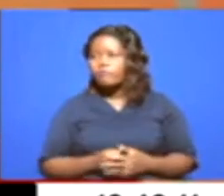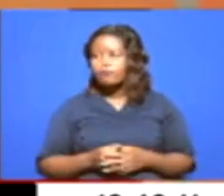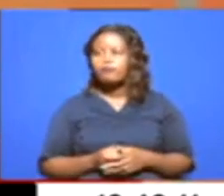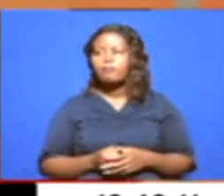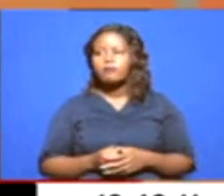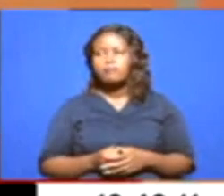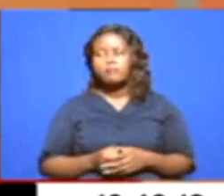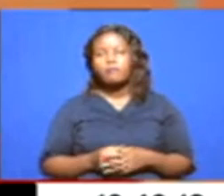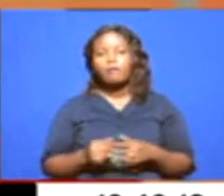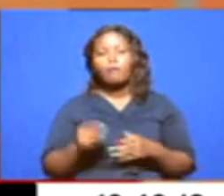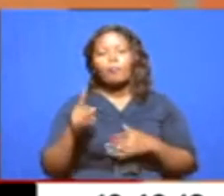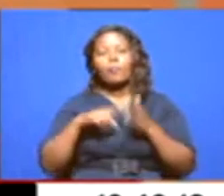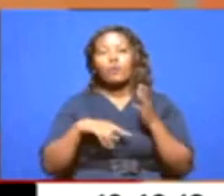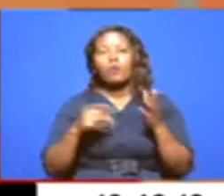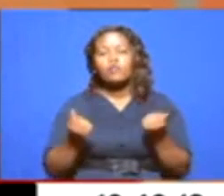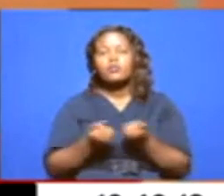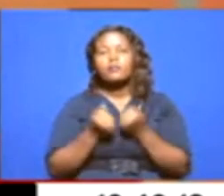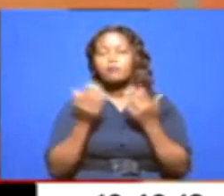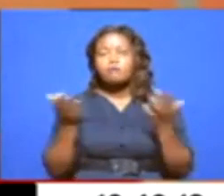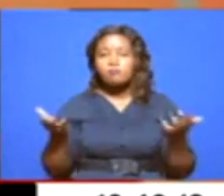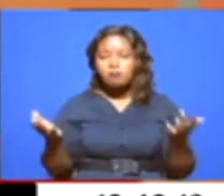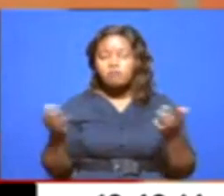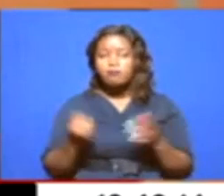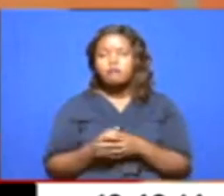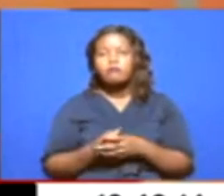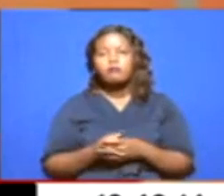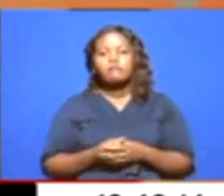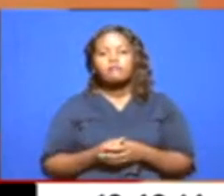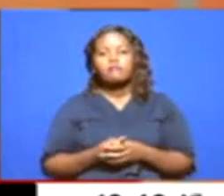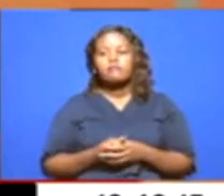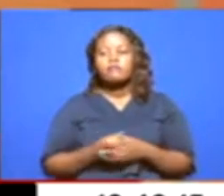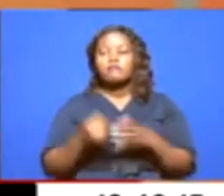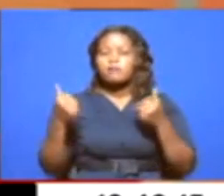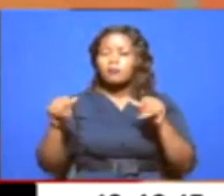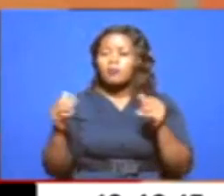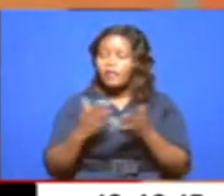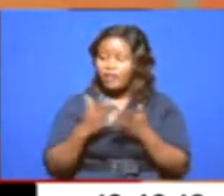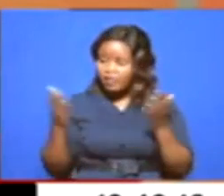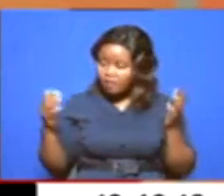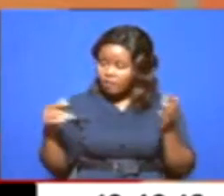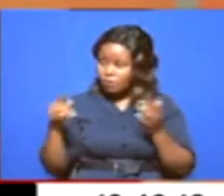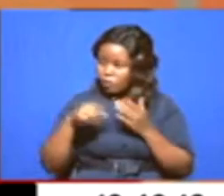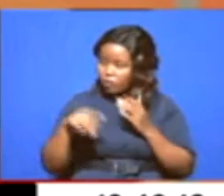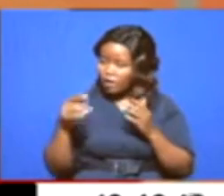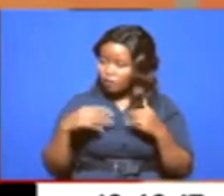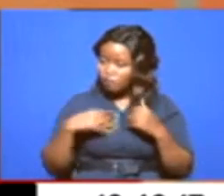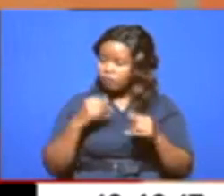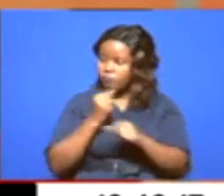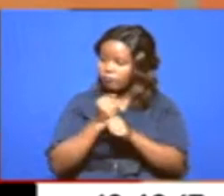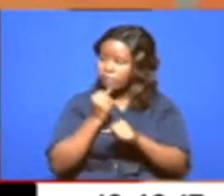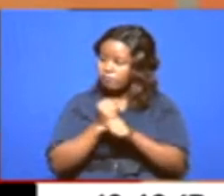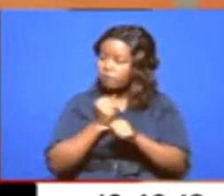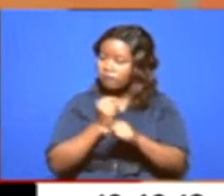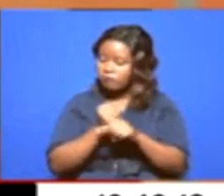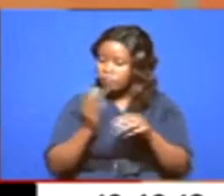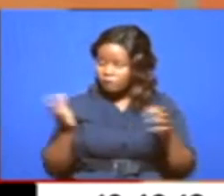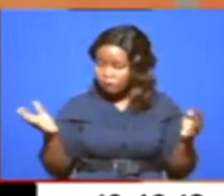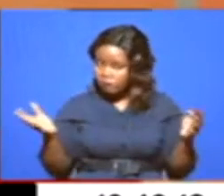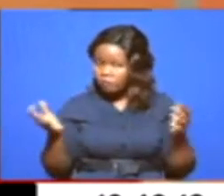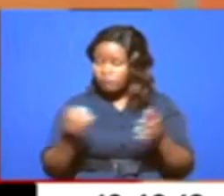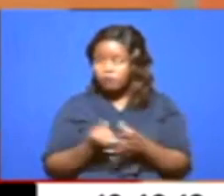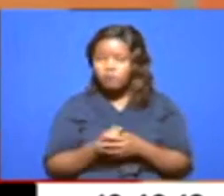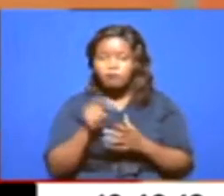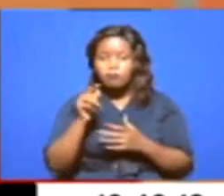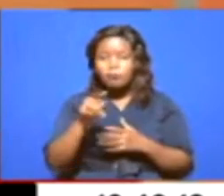What is happening is whatever we are going to do is because